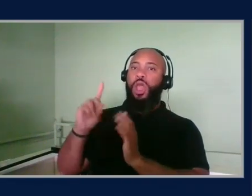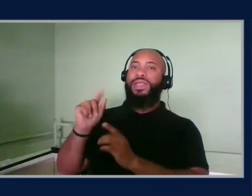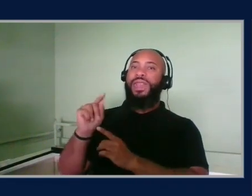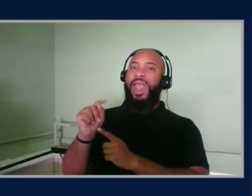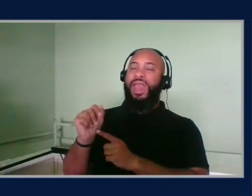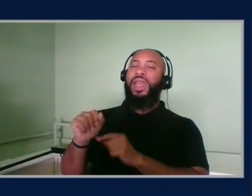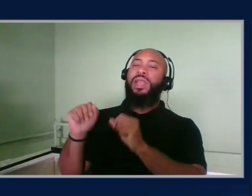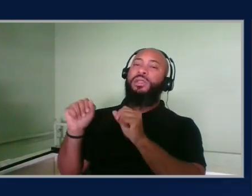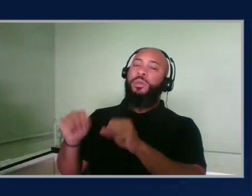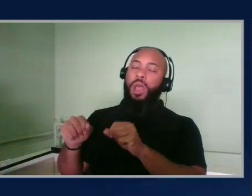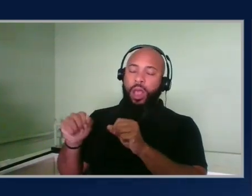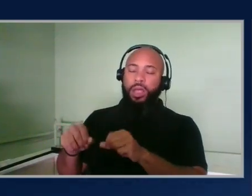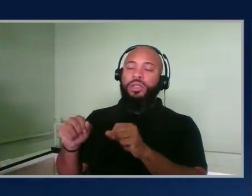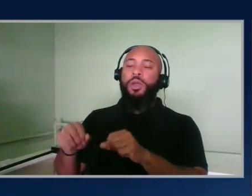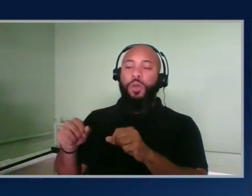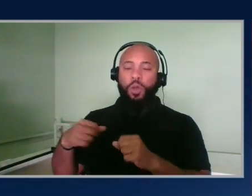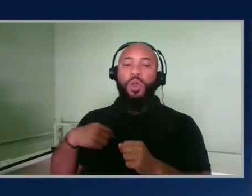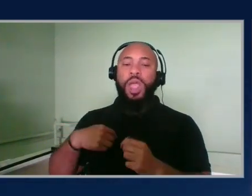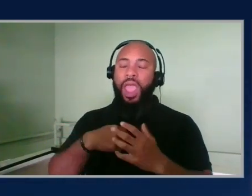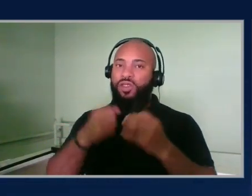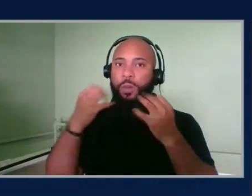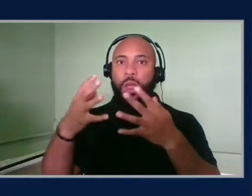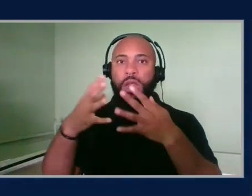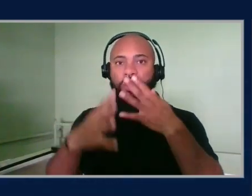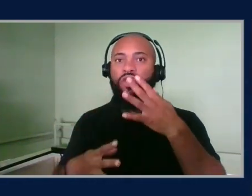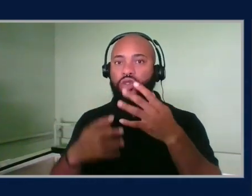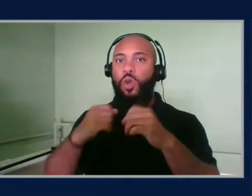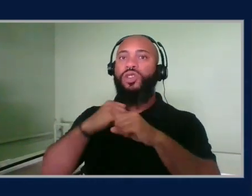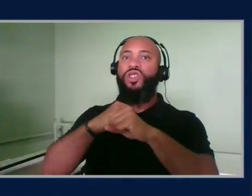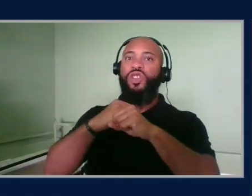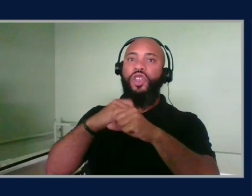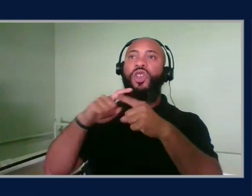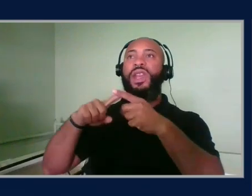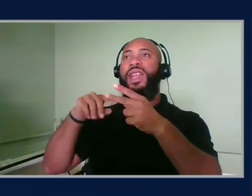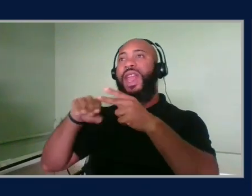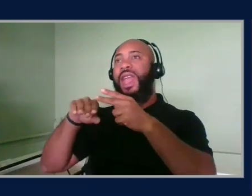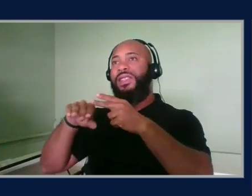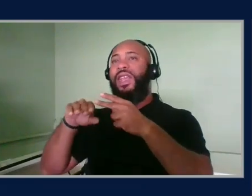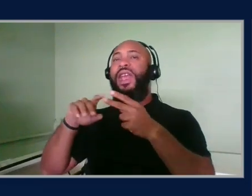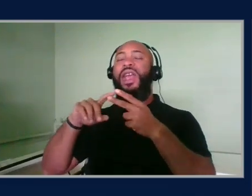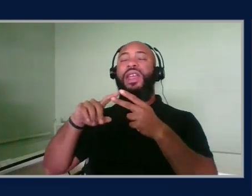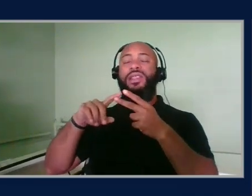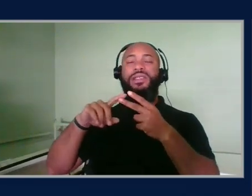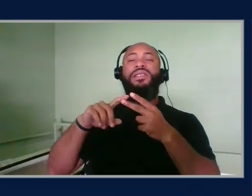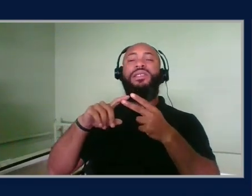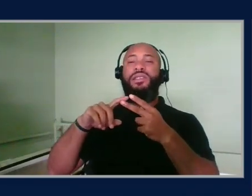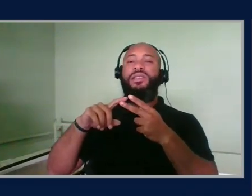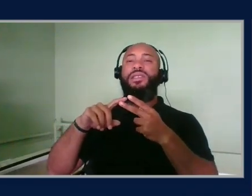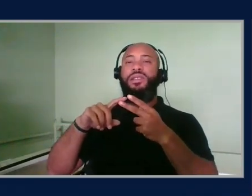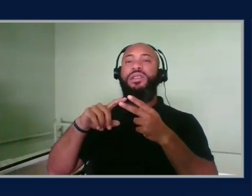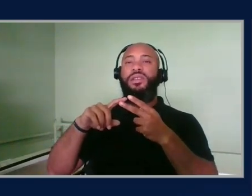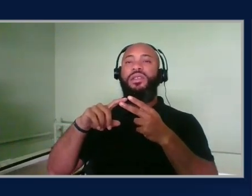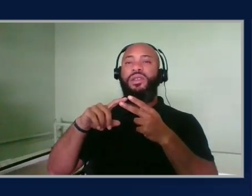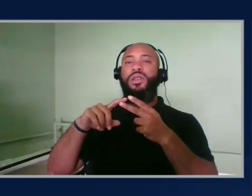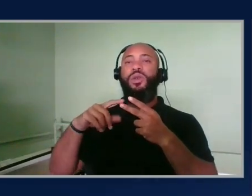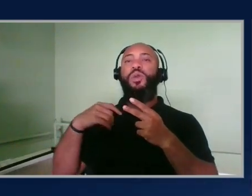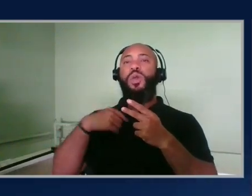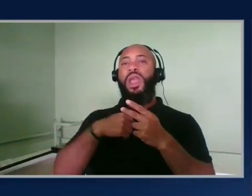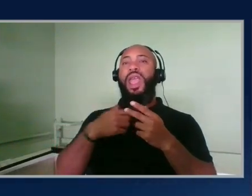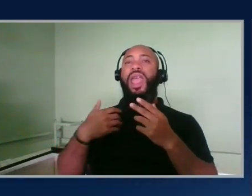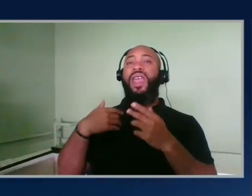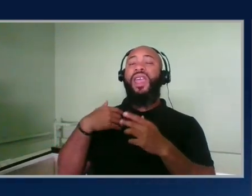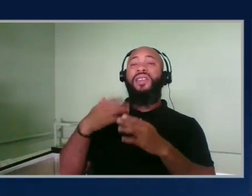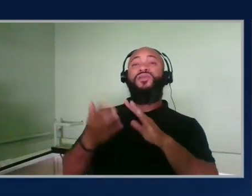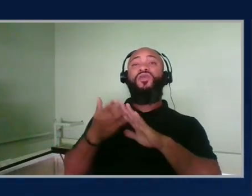got multiple sources of this, right? We've got security and access log data. We've got, if you're running a vector database, like